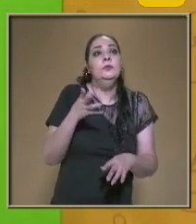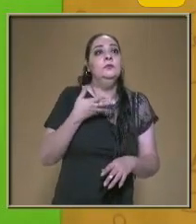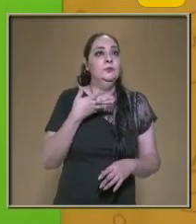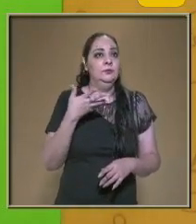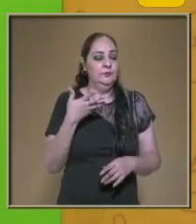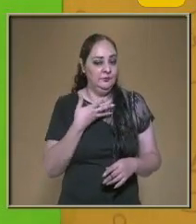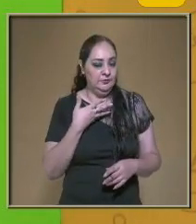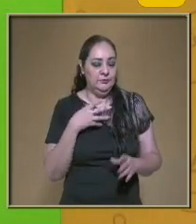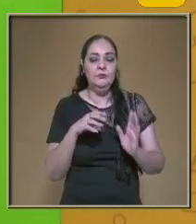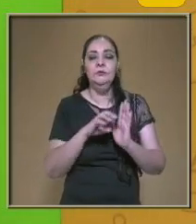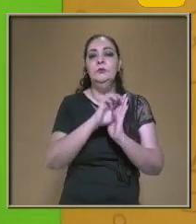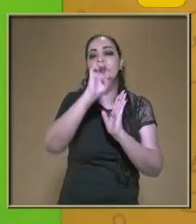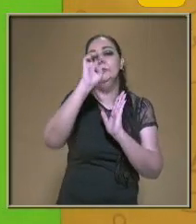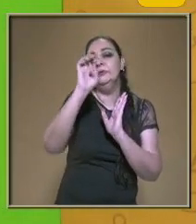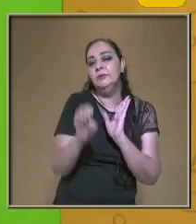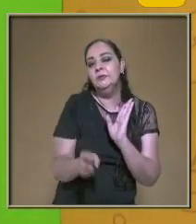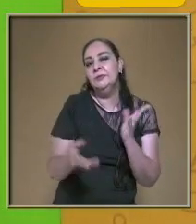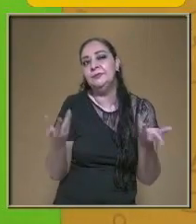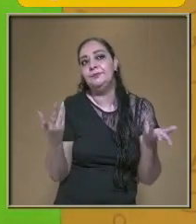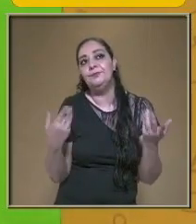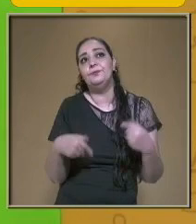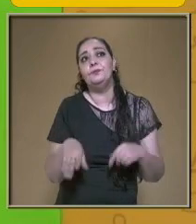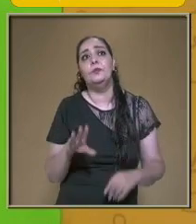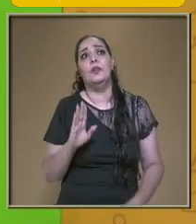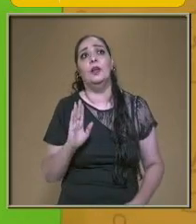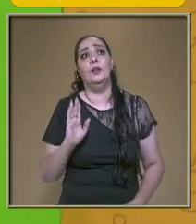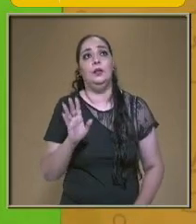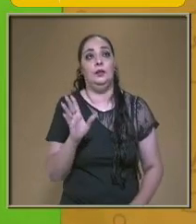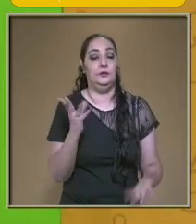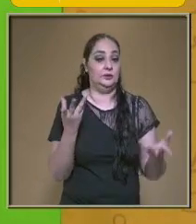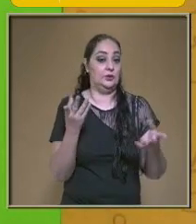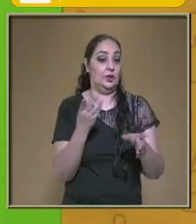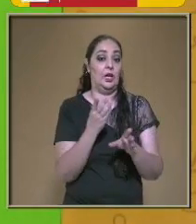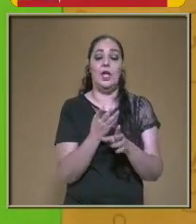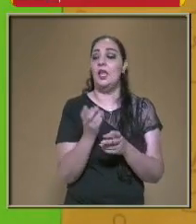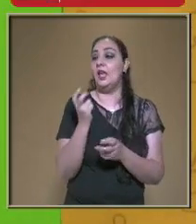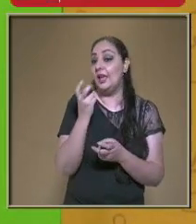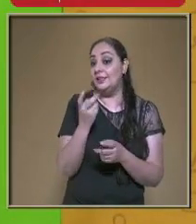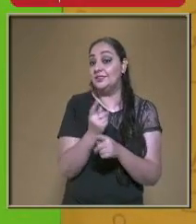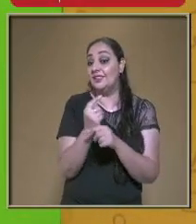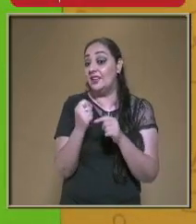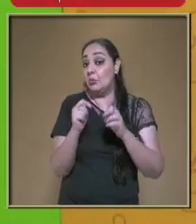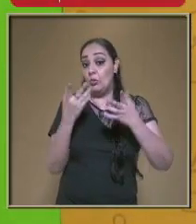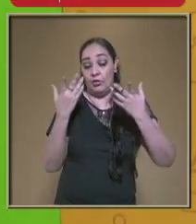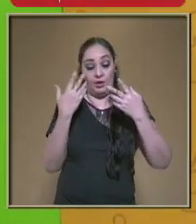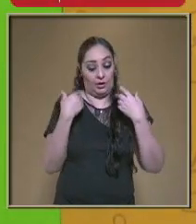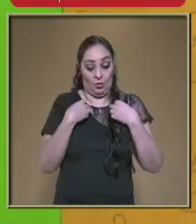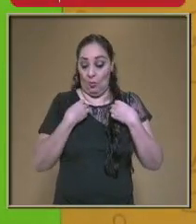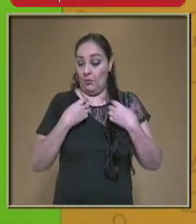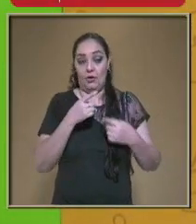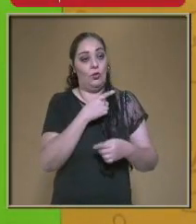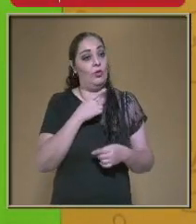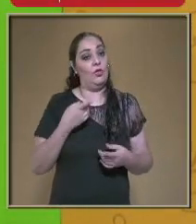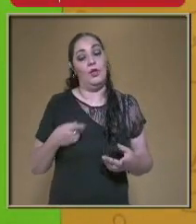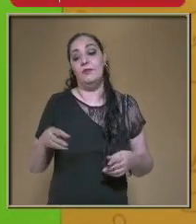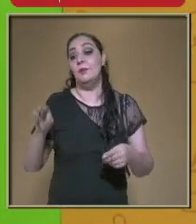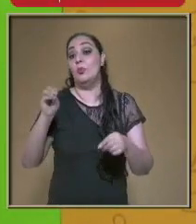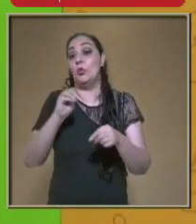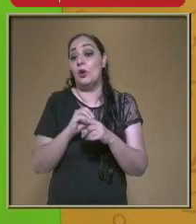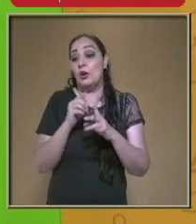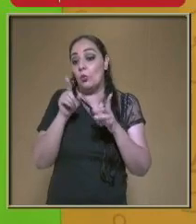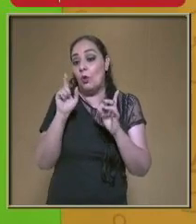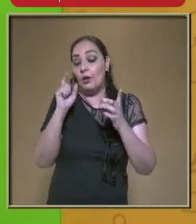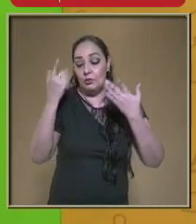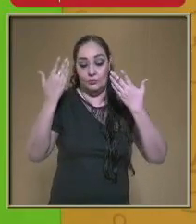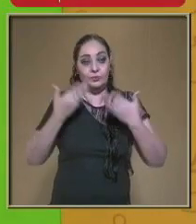some examples. Lab coats must be worn in this area. Then we need something about